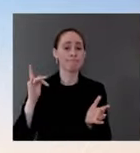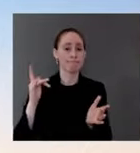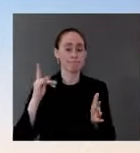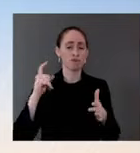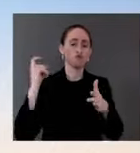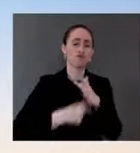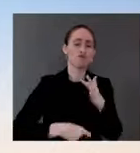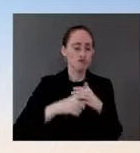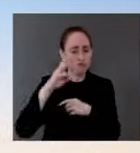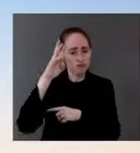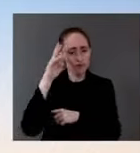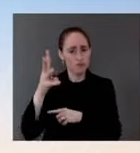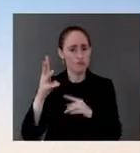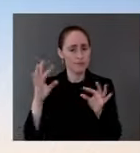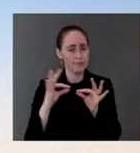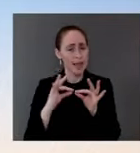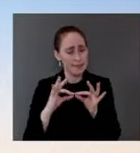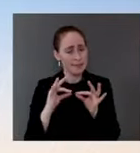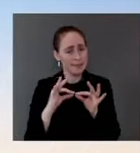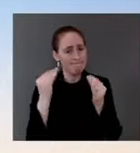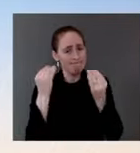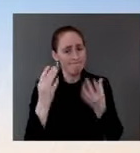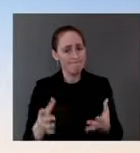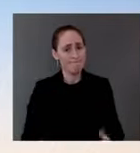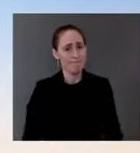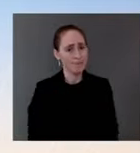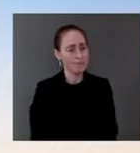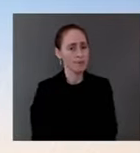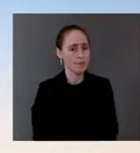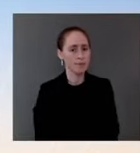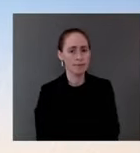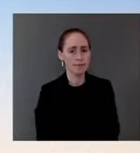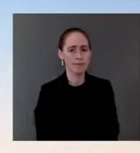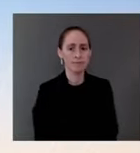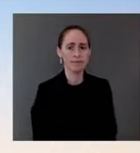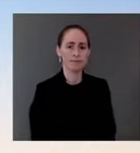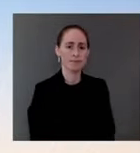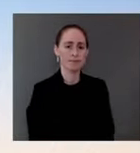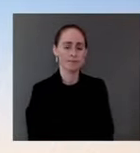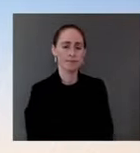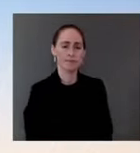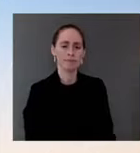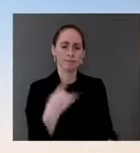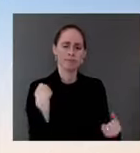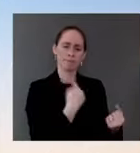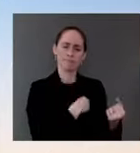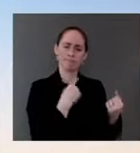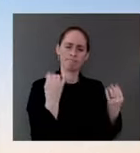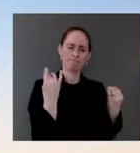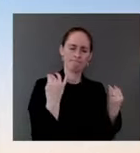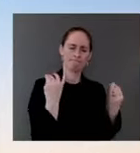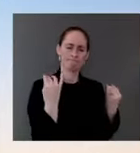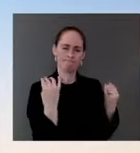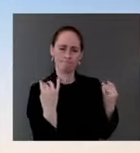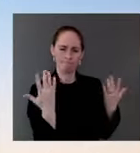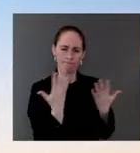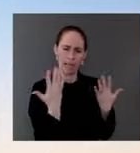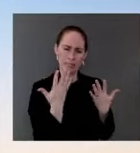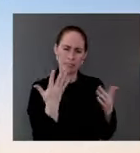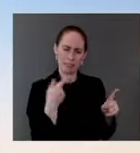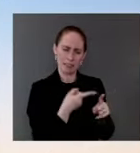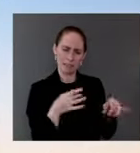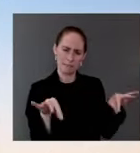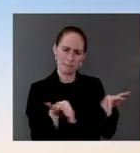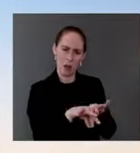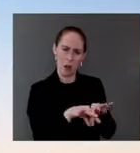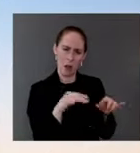they're impacting their daily lives, which is what's most important to him, and that also getting the Build Back Better agenda and bill passed will help lower